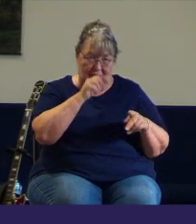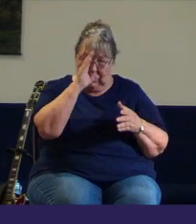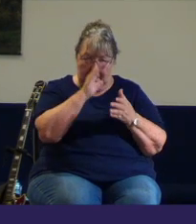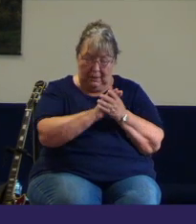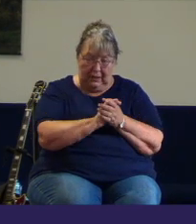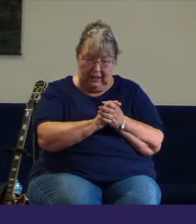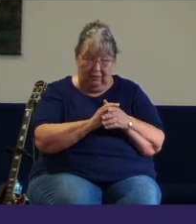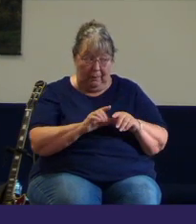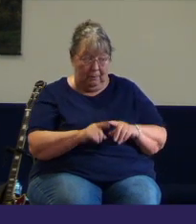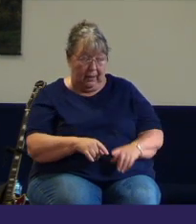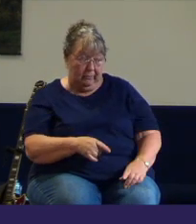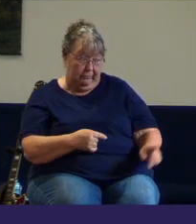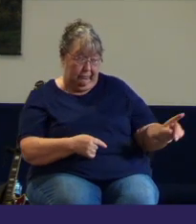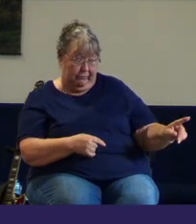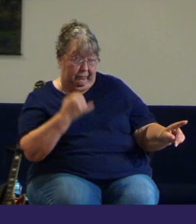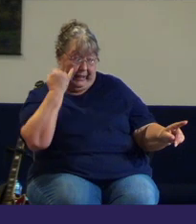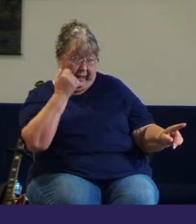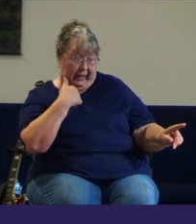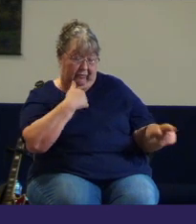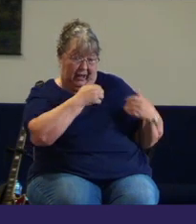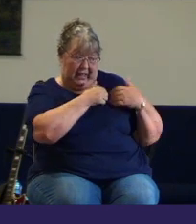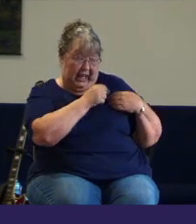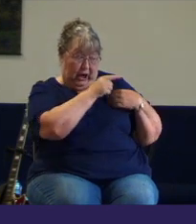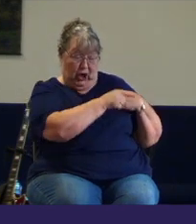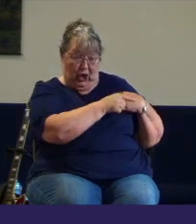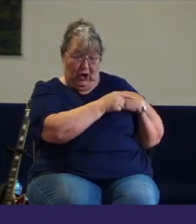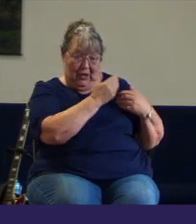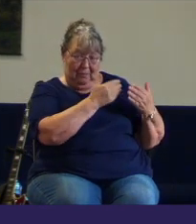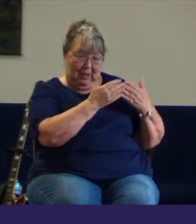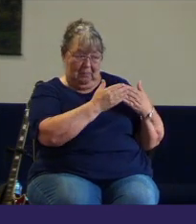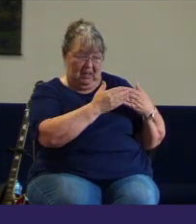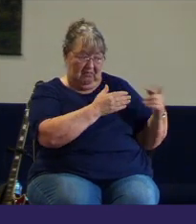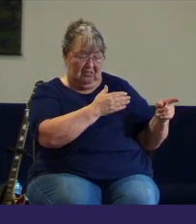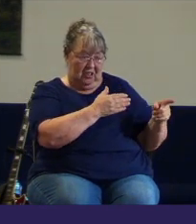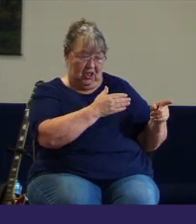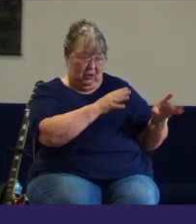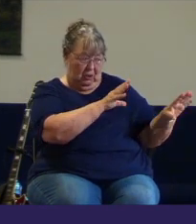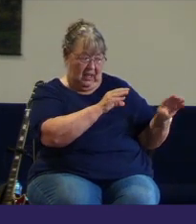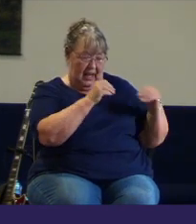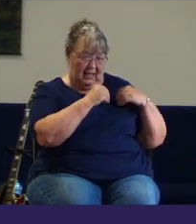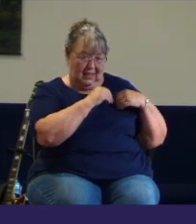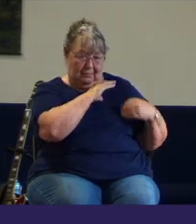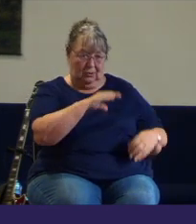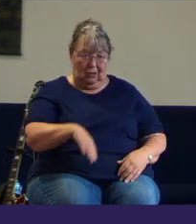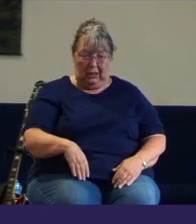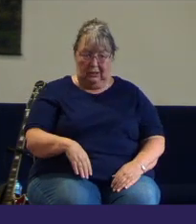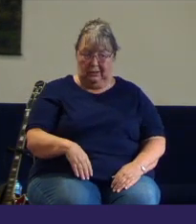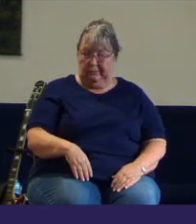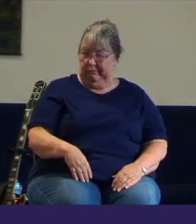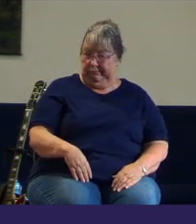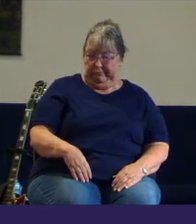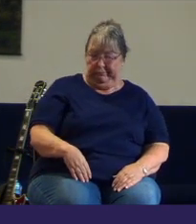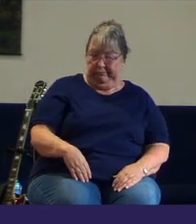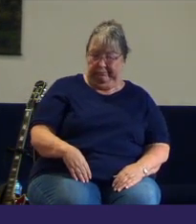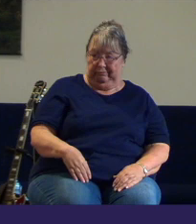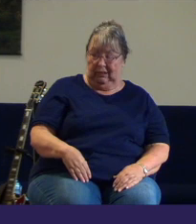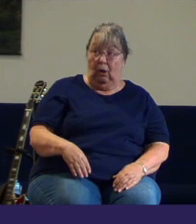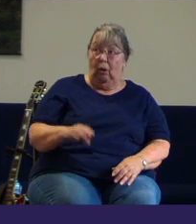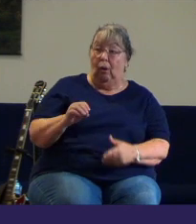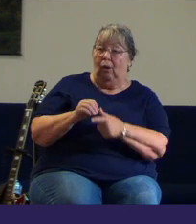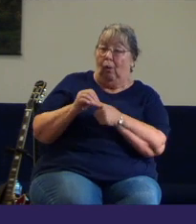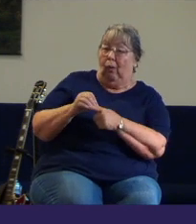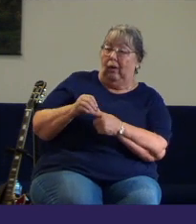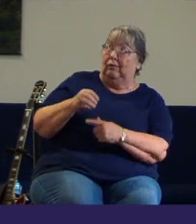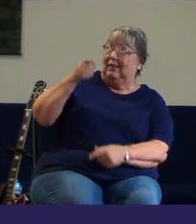Lord? That if I date her, maybe I can point her to Jesus. Oh, God, I know I'm not supposed